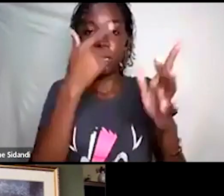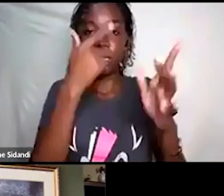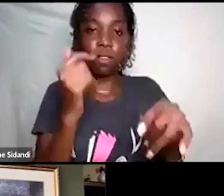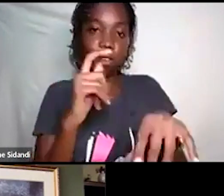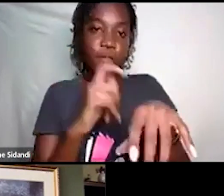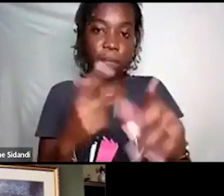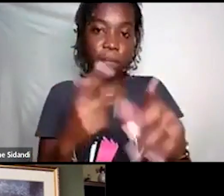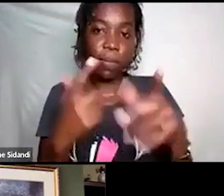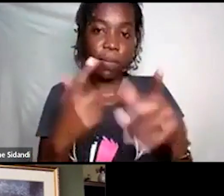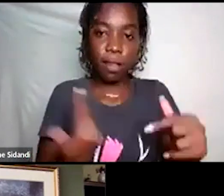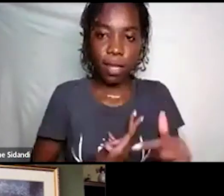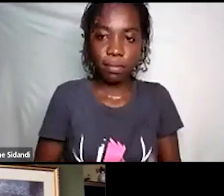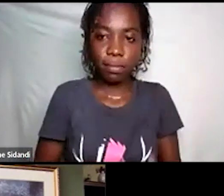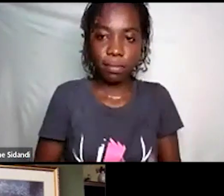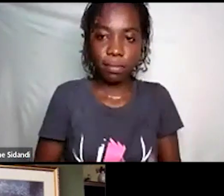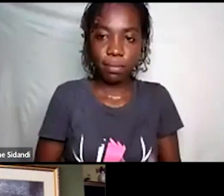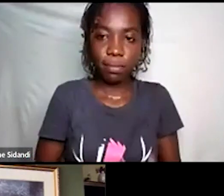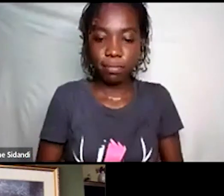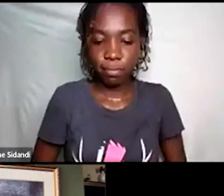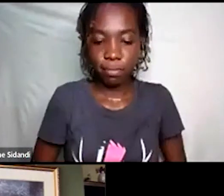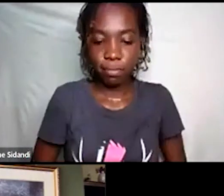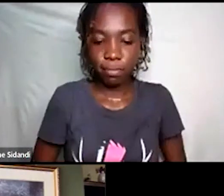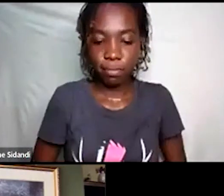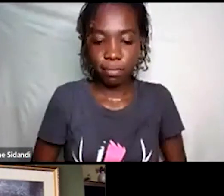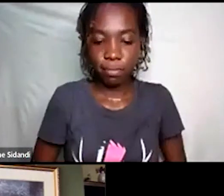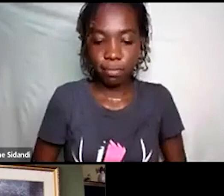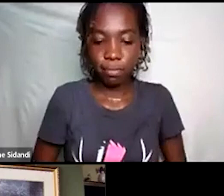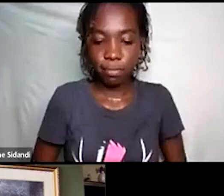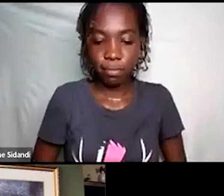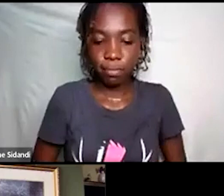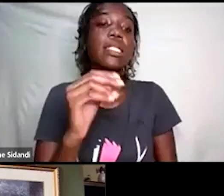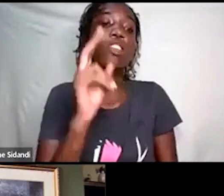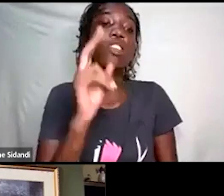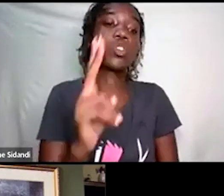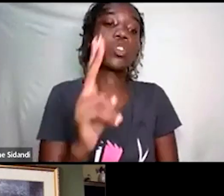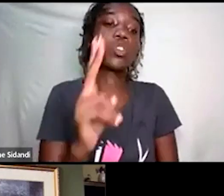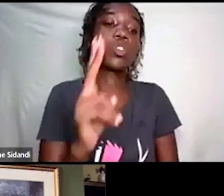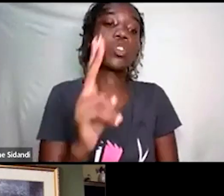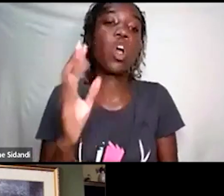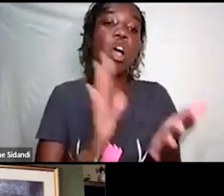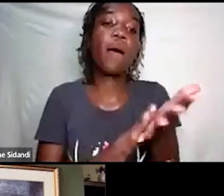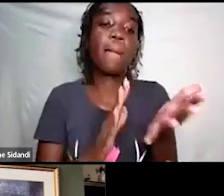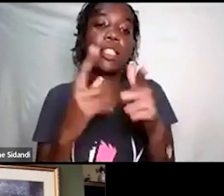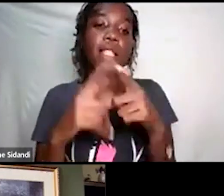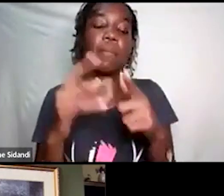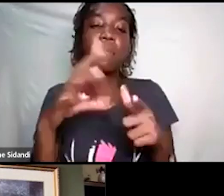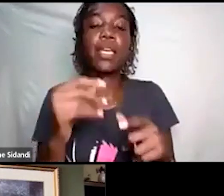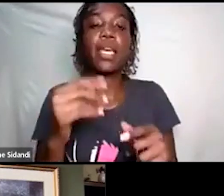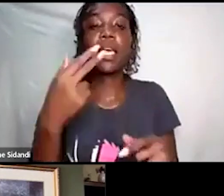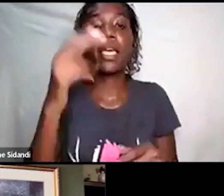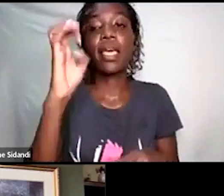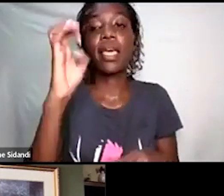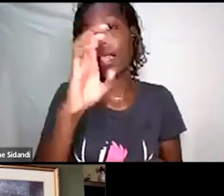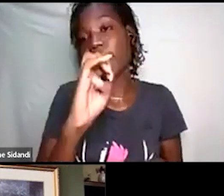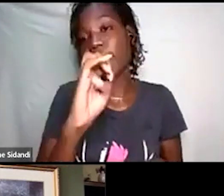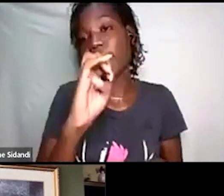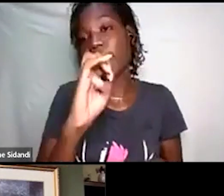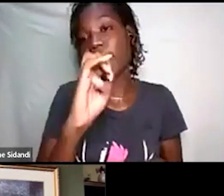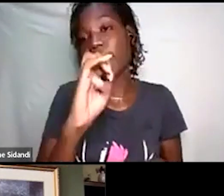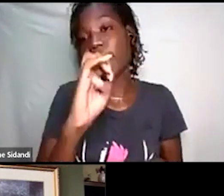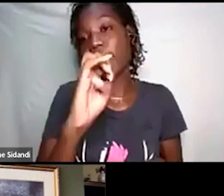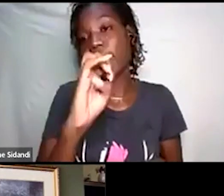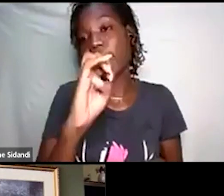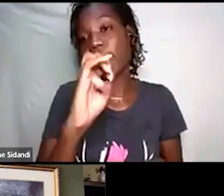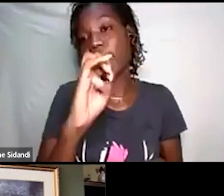to probably take 2 comments on the chat, and then we get Helen's closing remarks. But before we do that, allow me to recognize Mr. Herbert Zake.